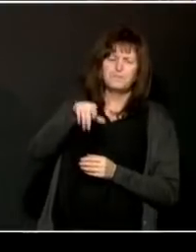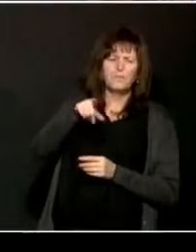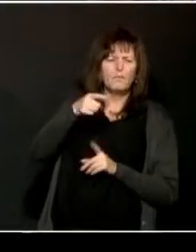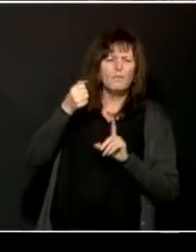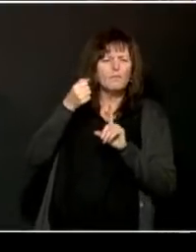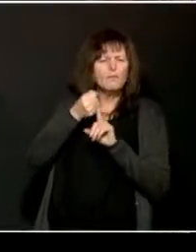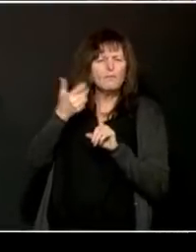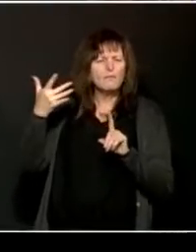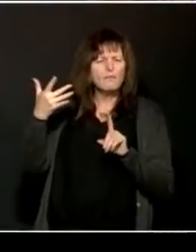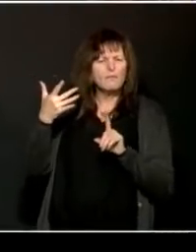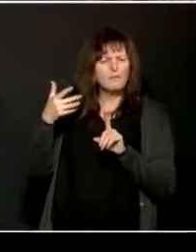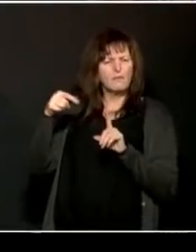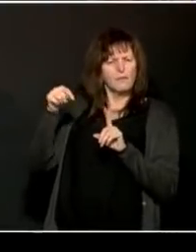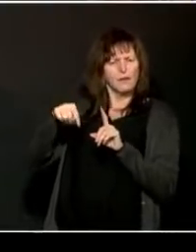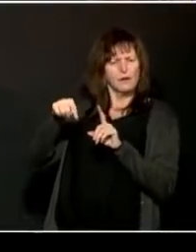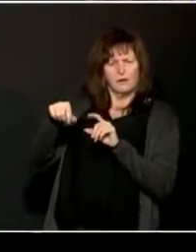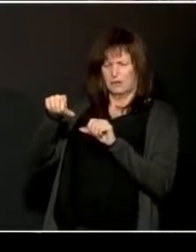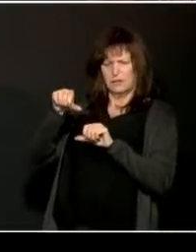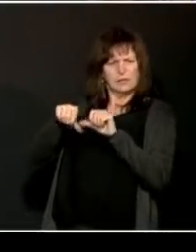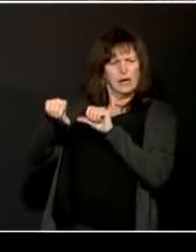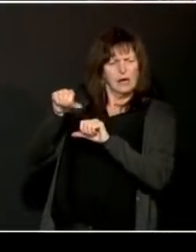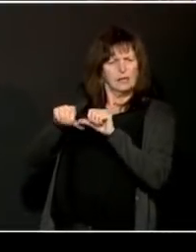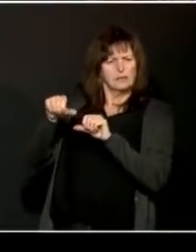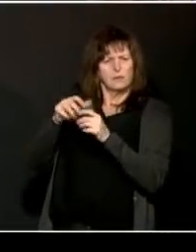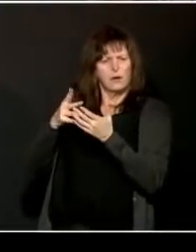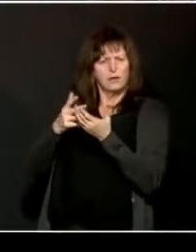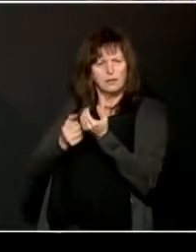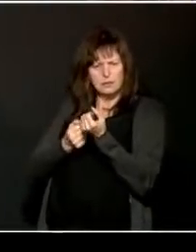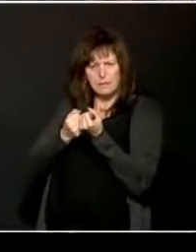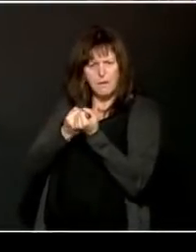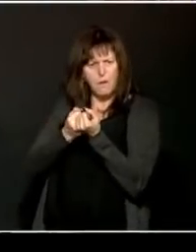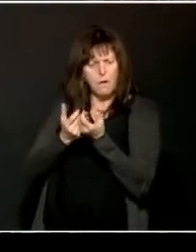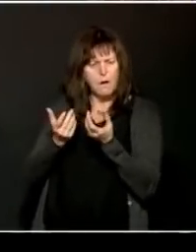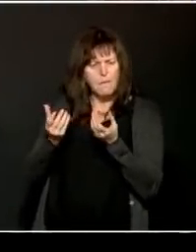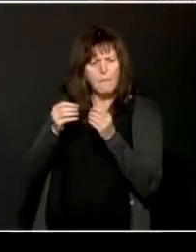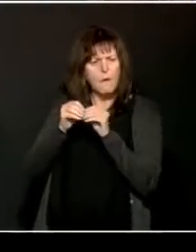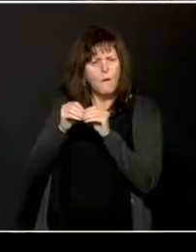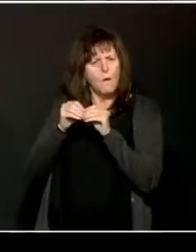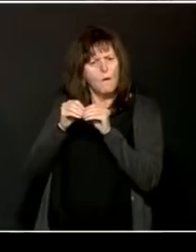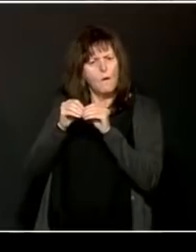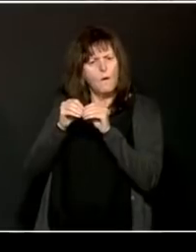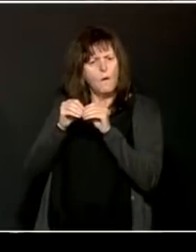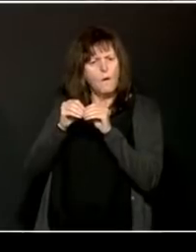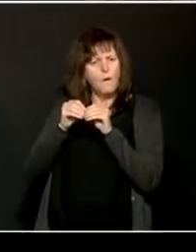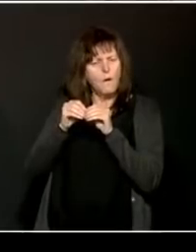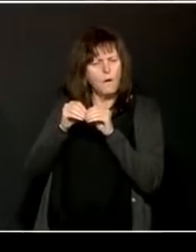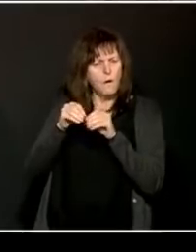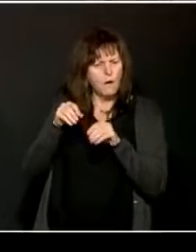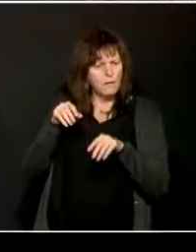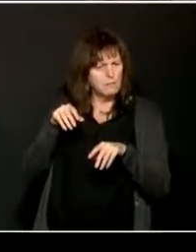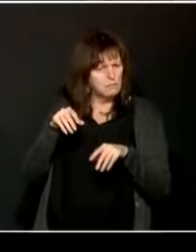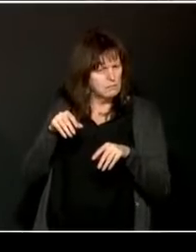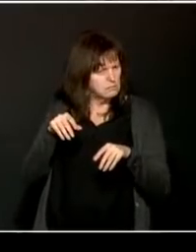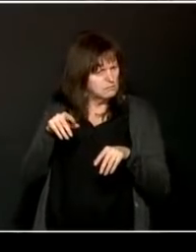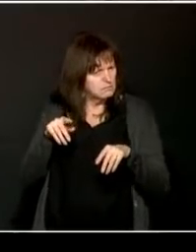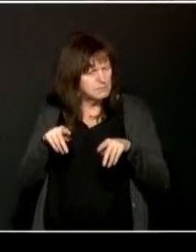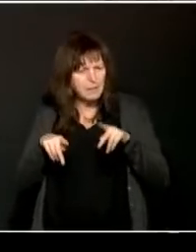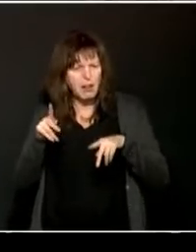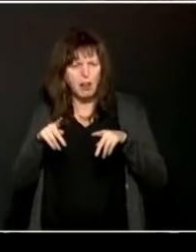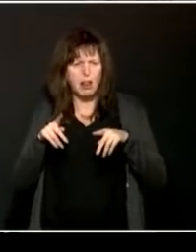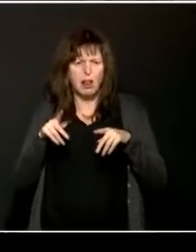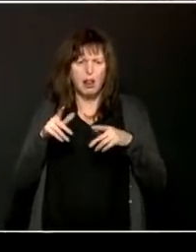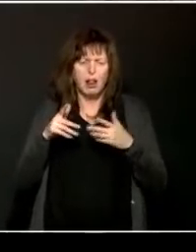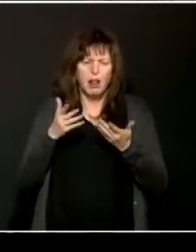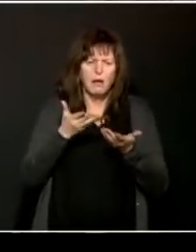dining by so many people, like 50 people in the red zone, is obviously raising some concerns, and I guess wanted to hear more of the